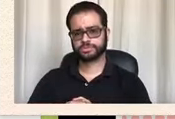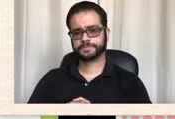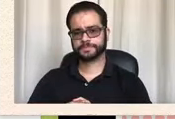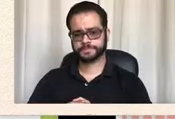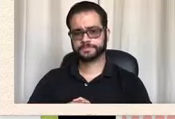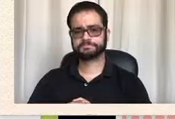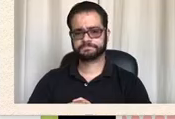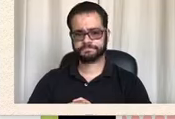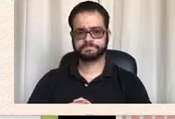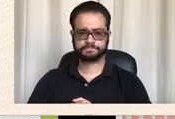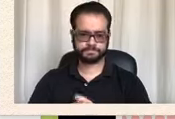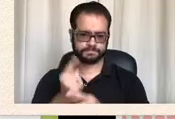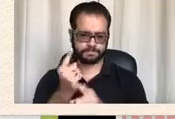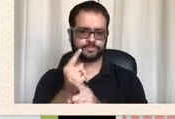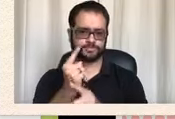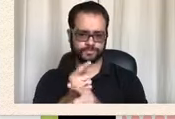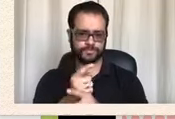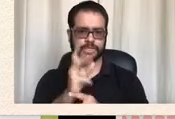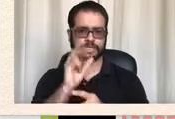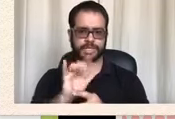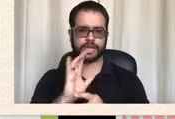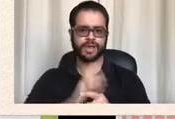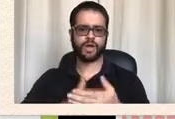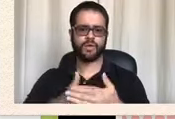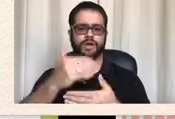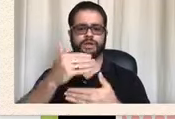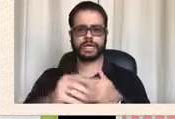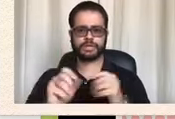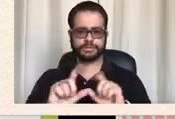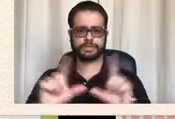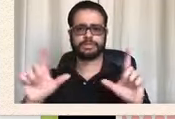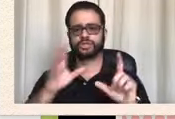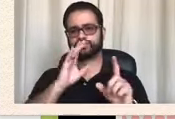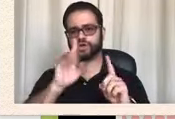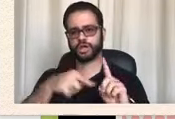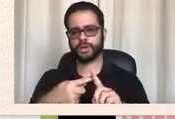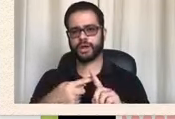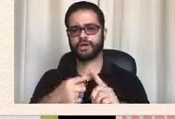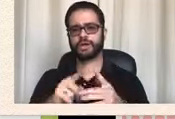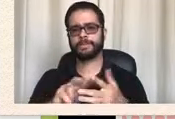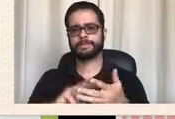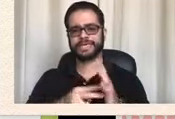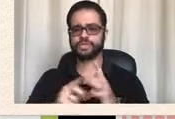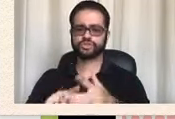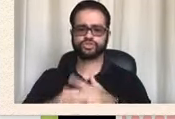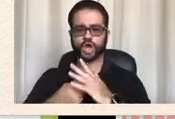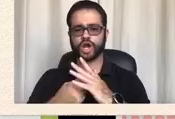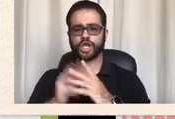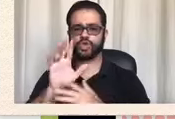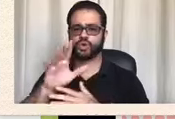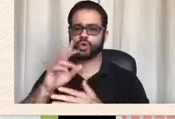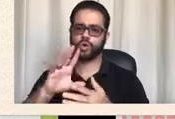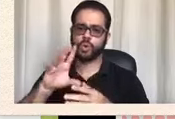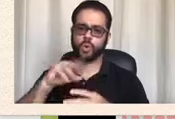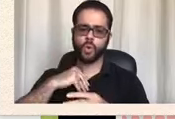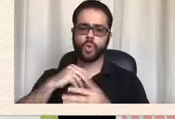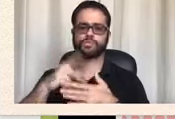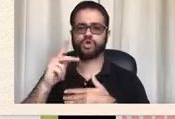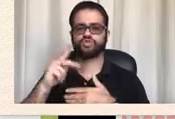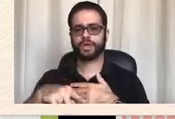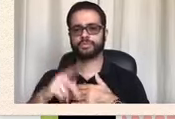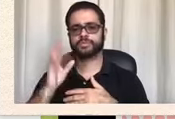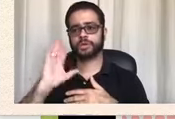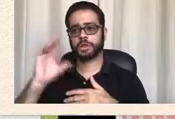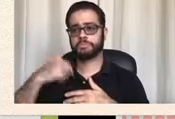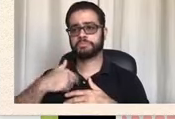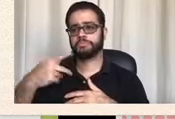Right, so that's kind of what our next slide's talking about, starting your own program. I know whenever I was in Panama City, we